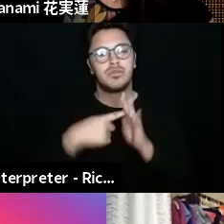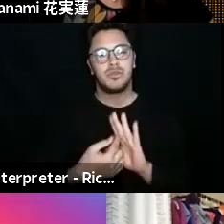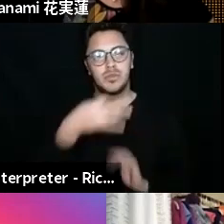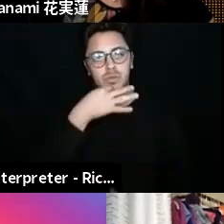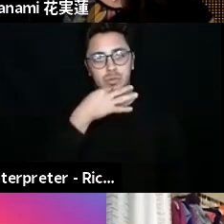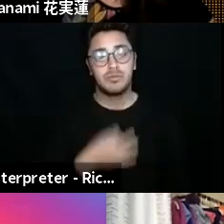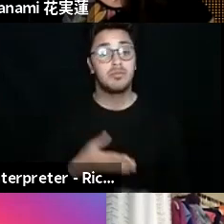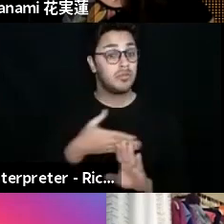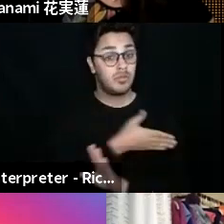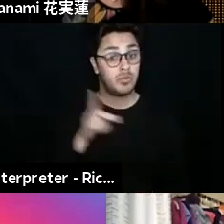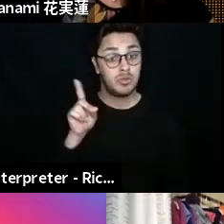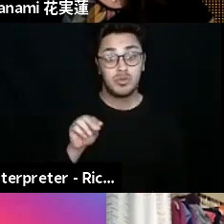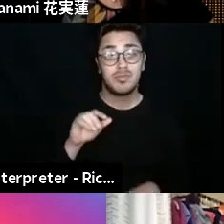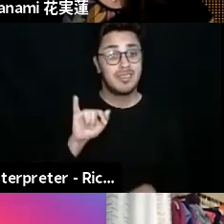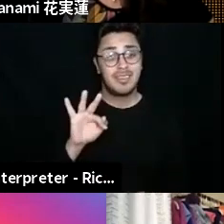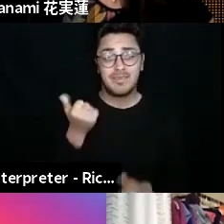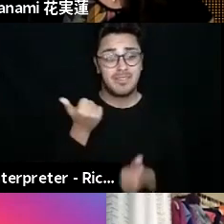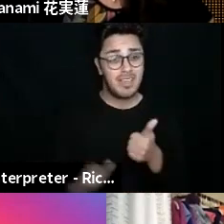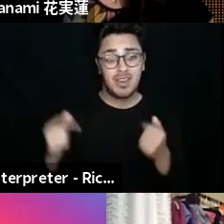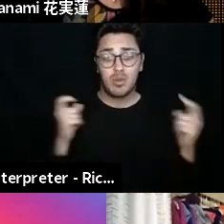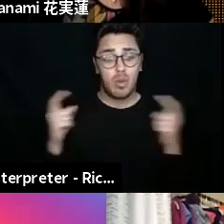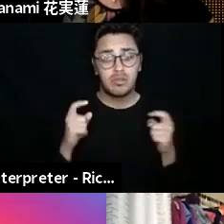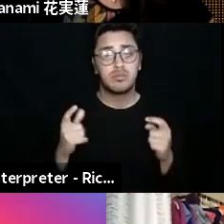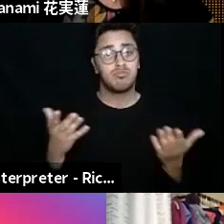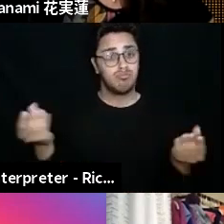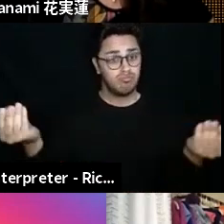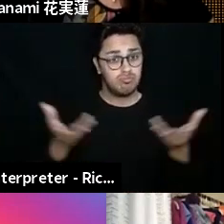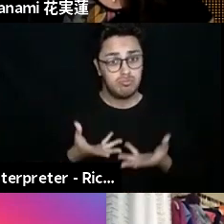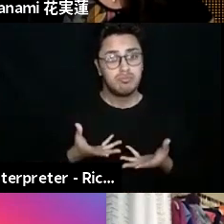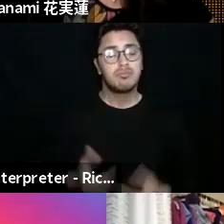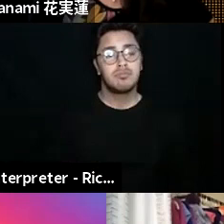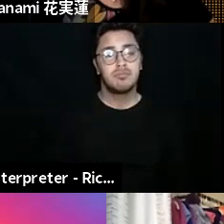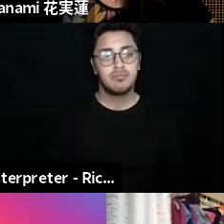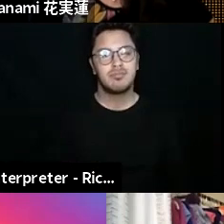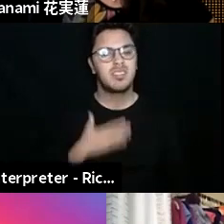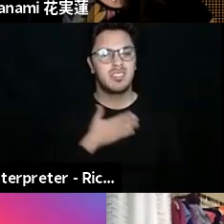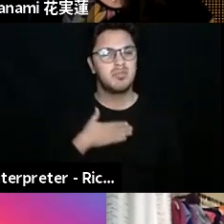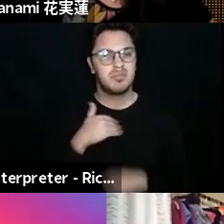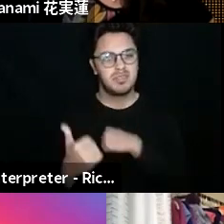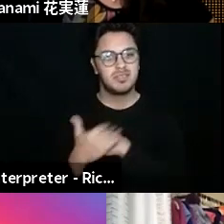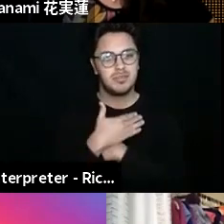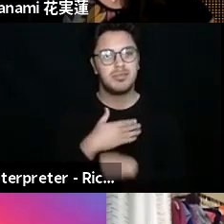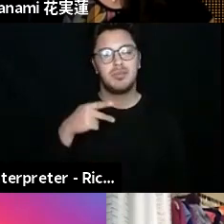do, if you have questions that you'd like to direct to today's guests, please submit those at